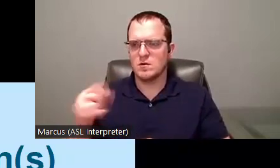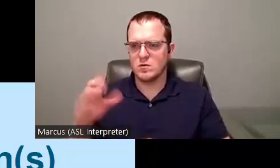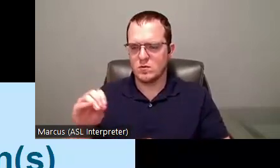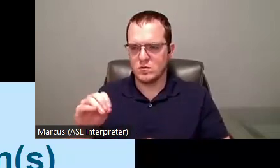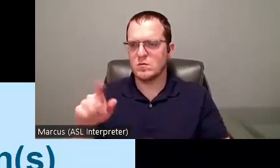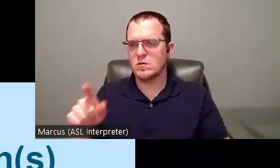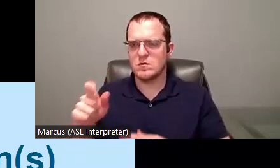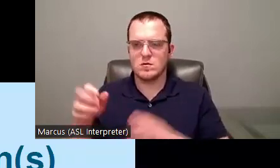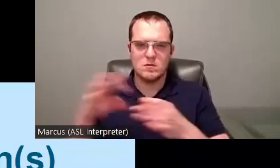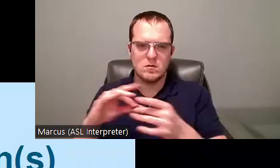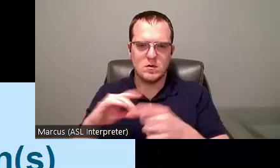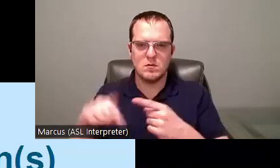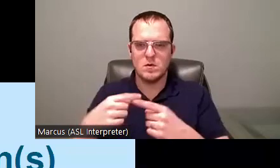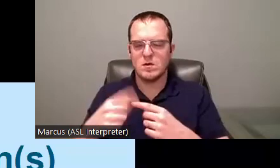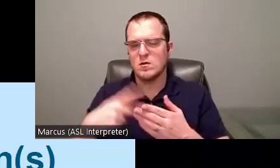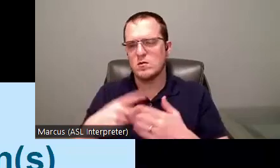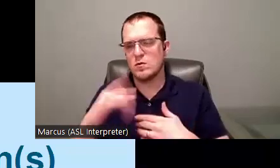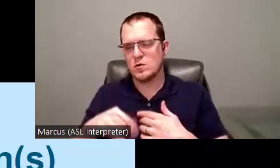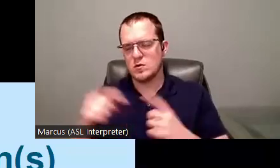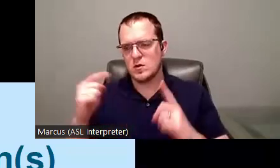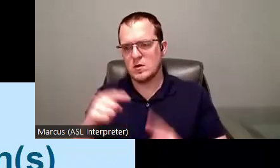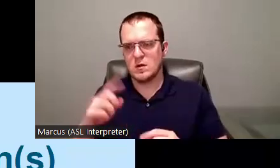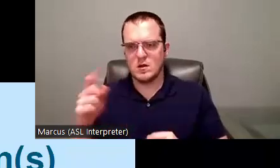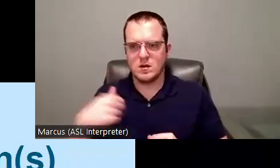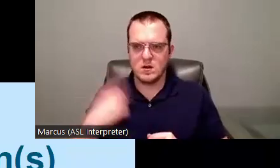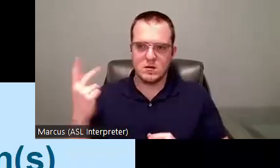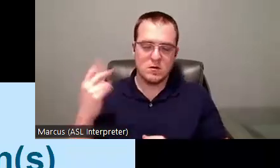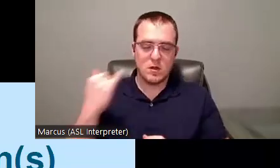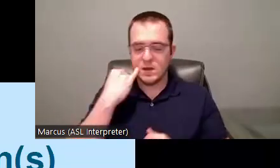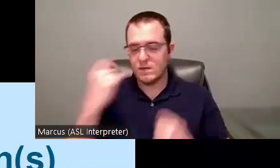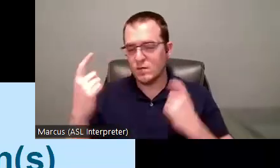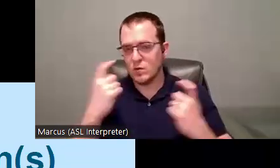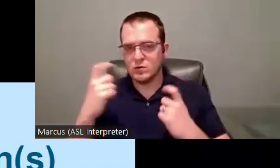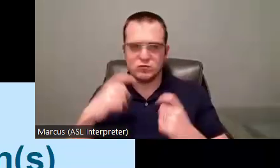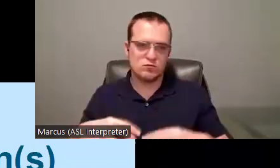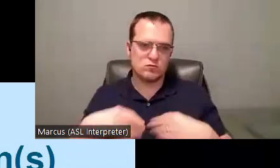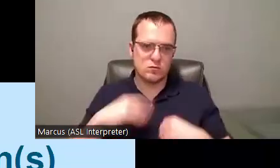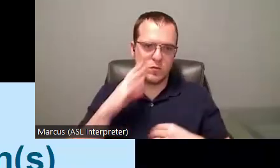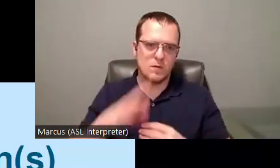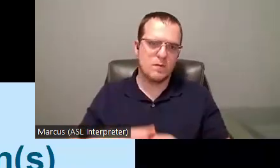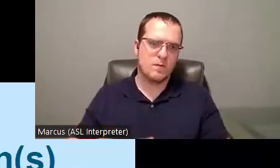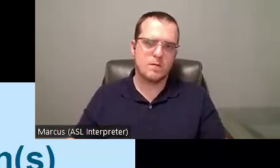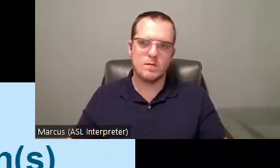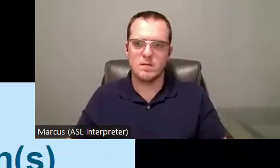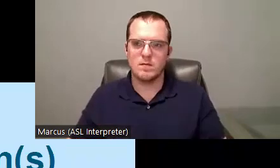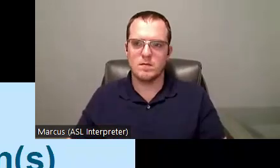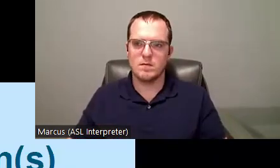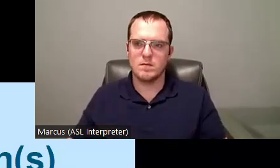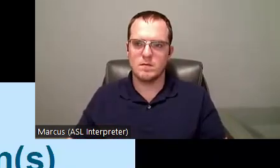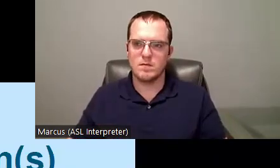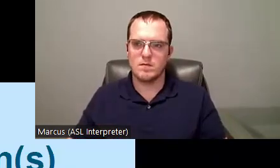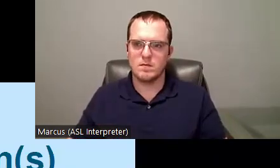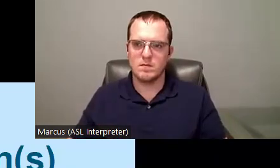board about the project, and then Annette and I would be happy to answer any questions that the board may have. Annette, you may begin your